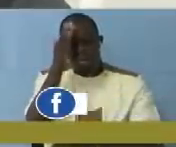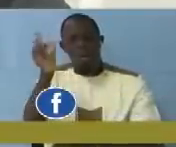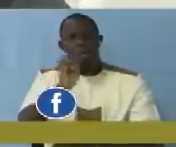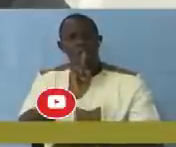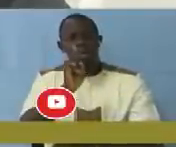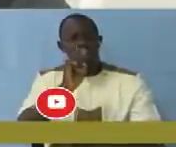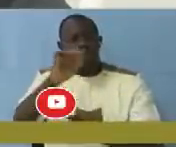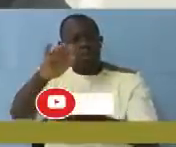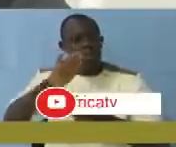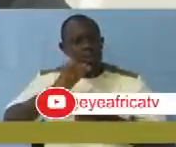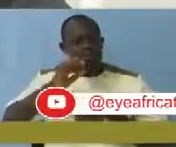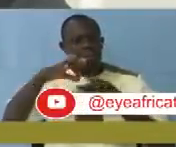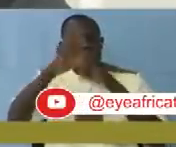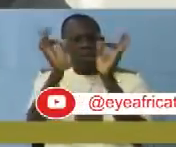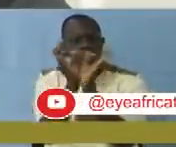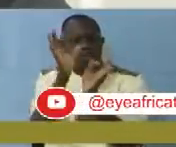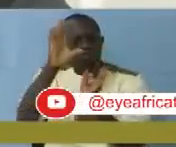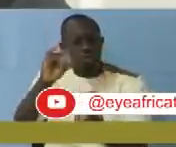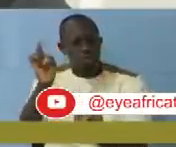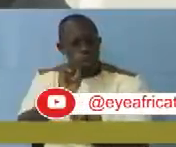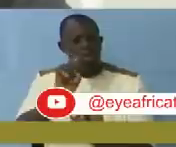The